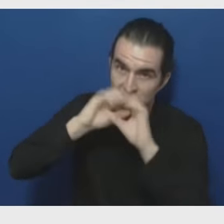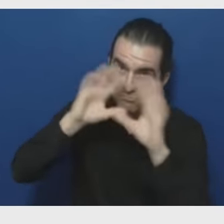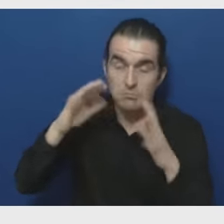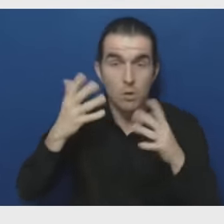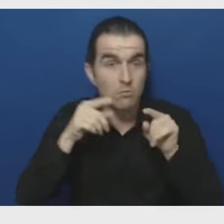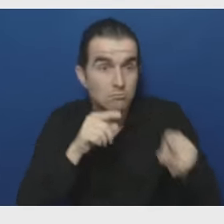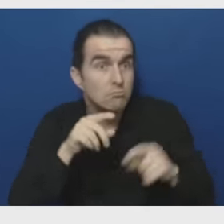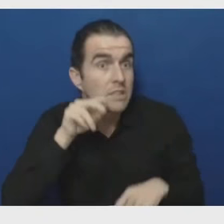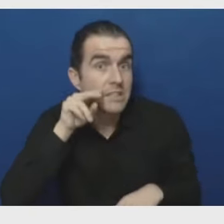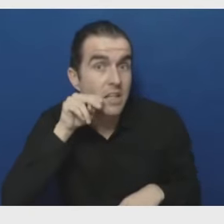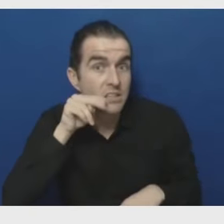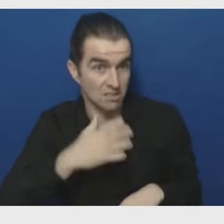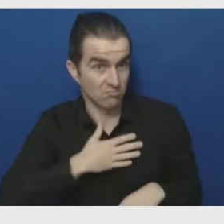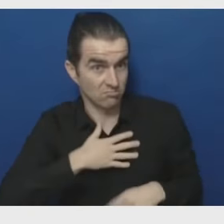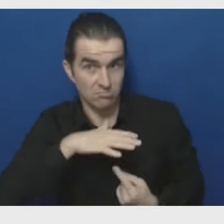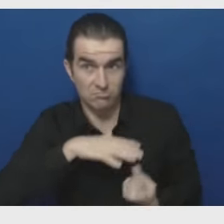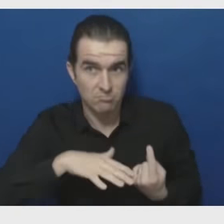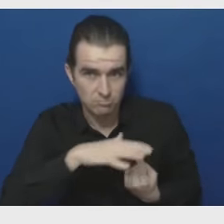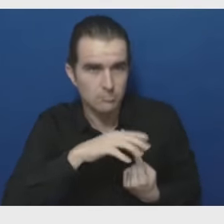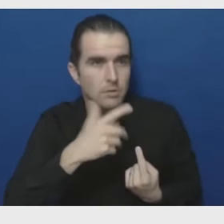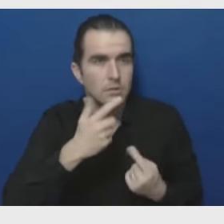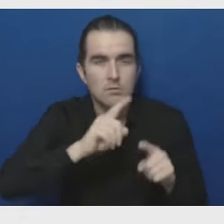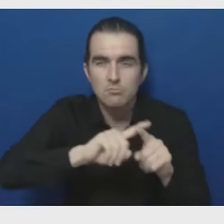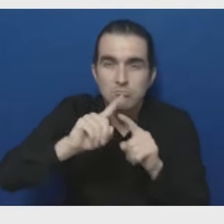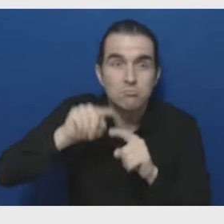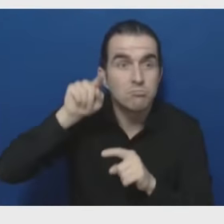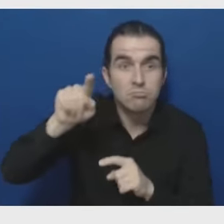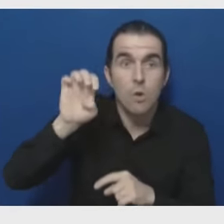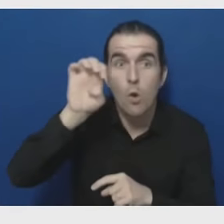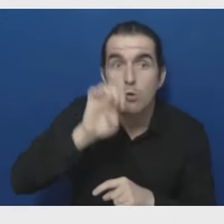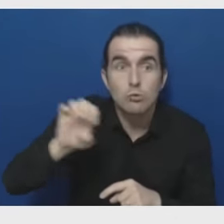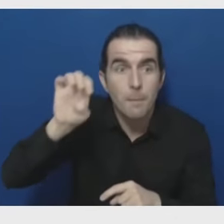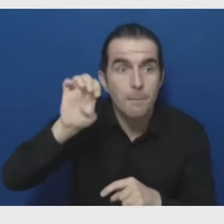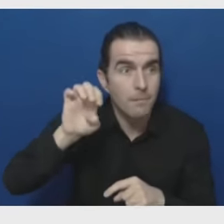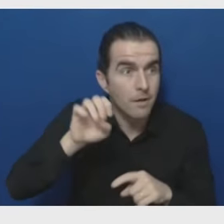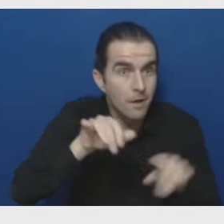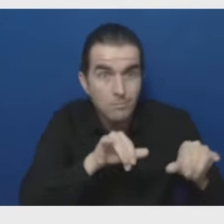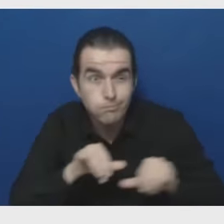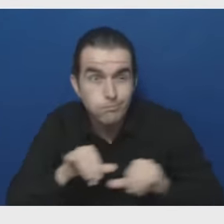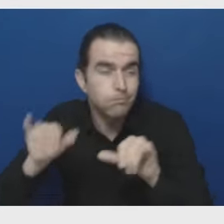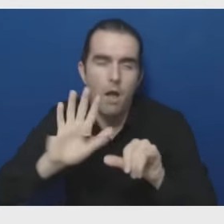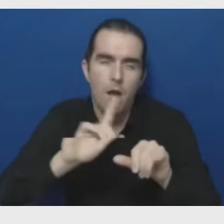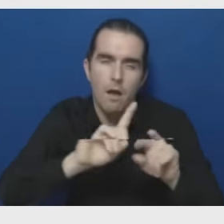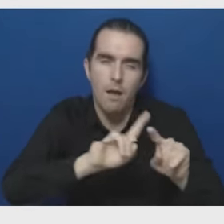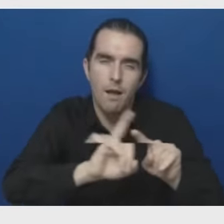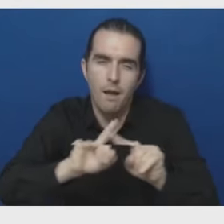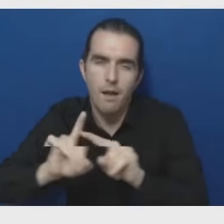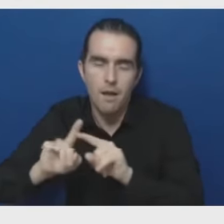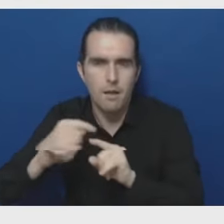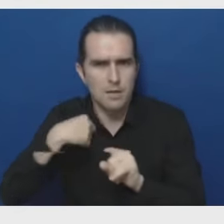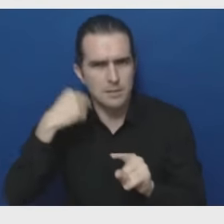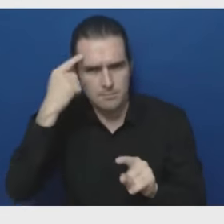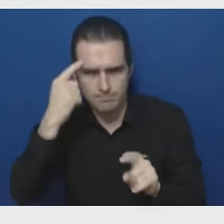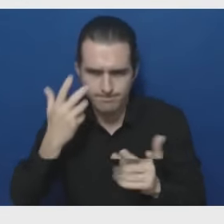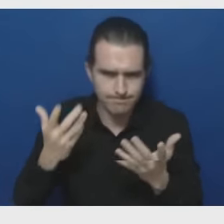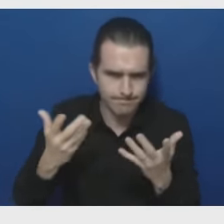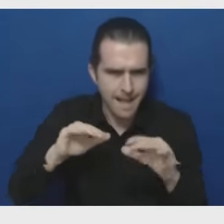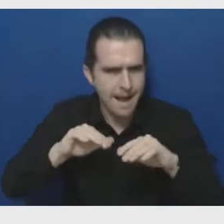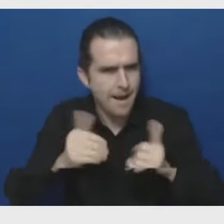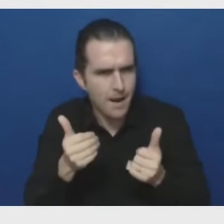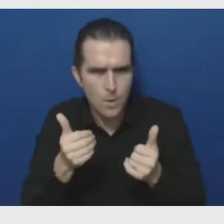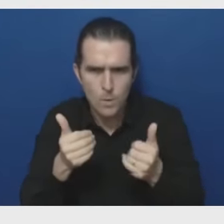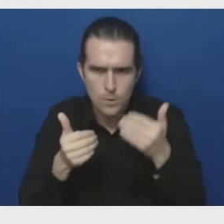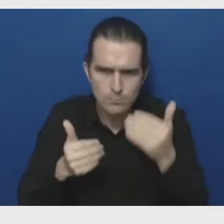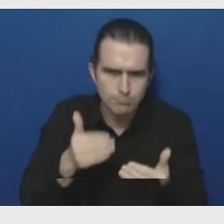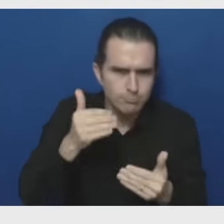and developing into something that obviously has not been sustainable when it comes to climate and the way consumption and